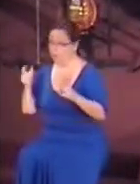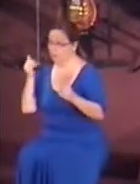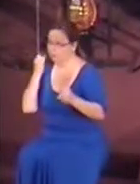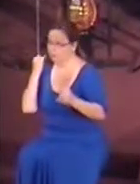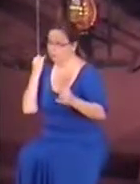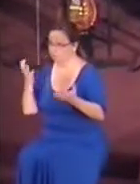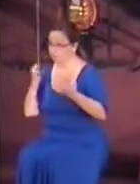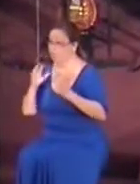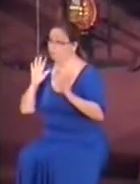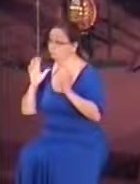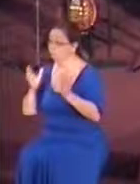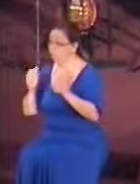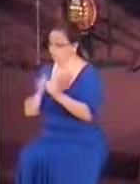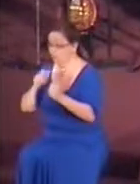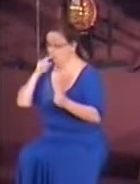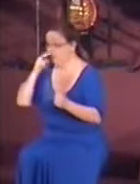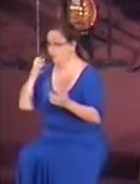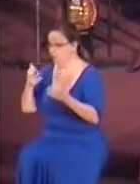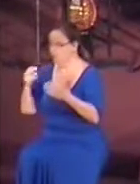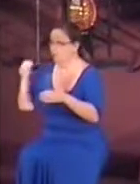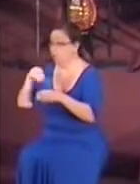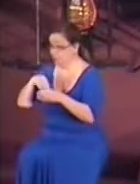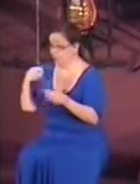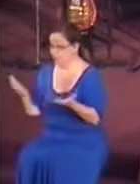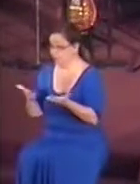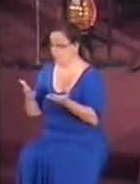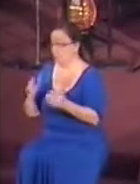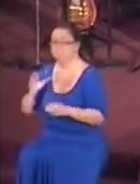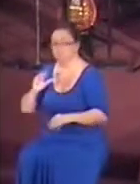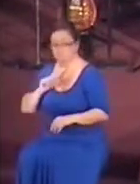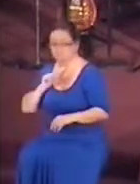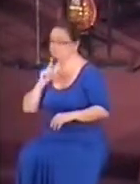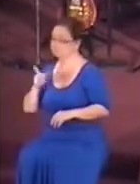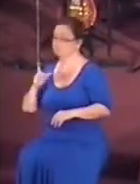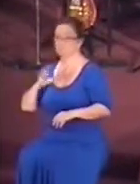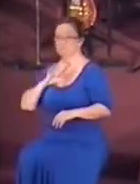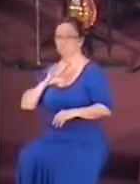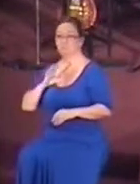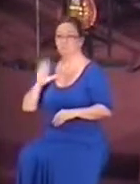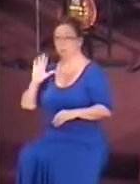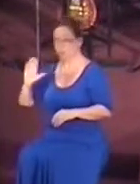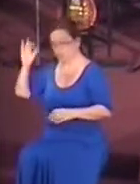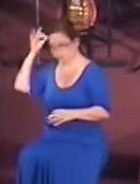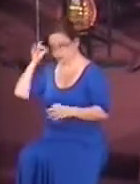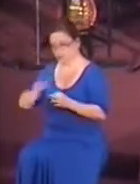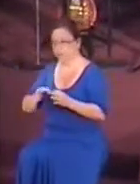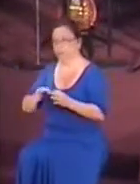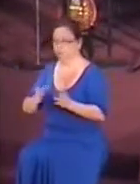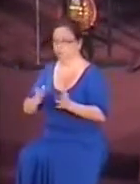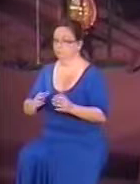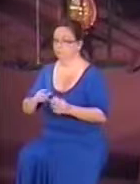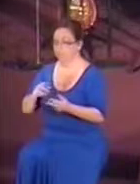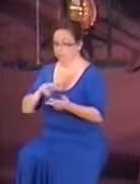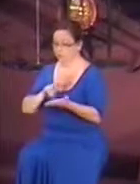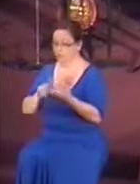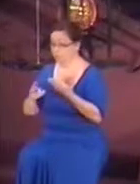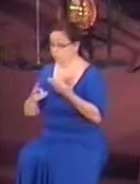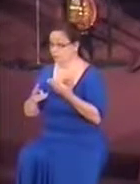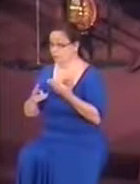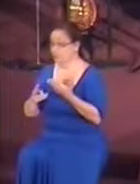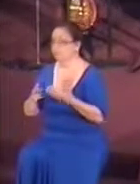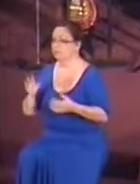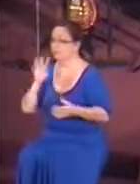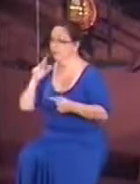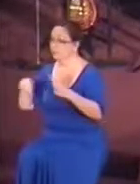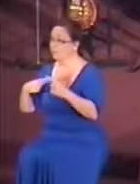want to talk with your kids and you want them to be in here to hear this message, then by all means, that's your decision as a parent. And then in 2 weeks, next week, we're going